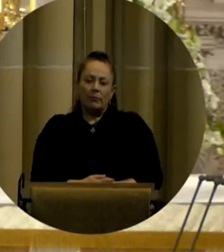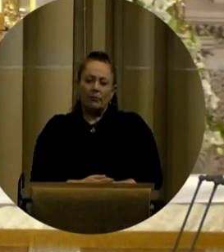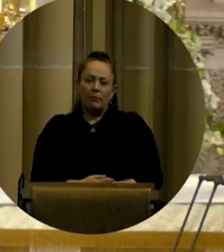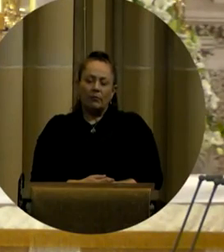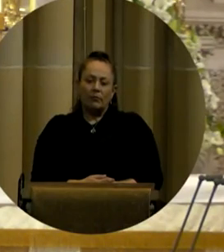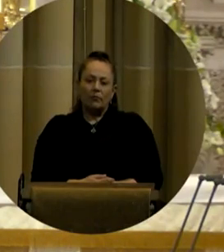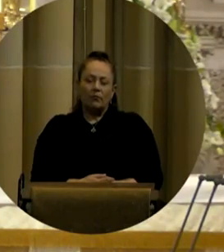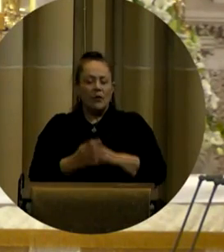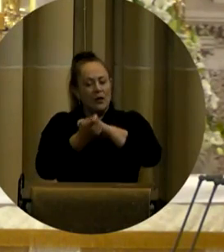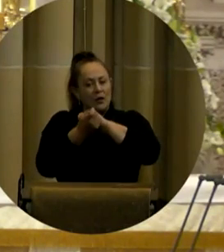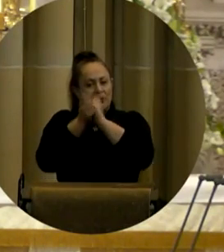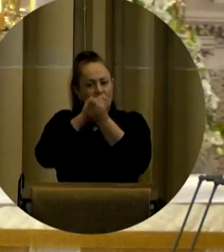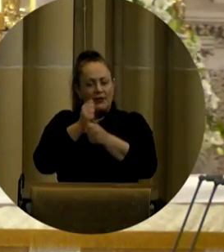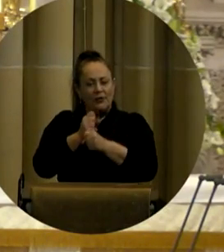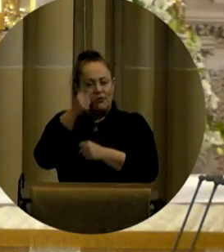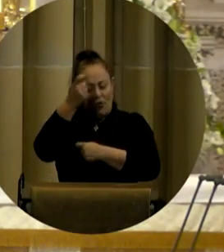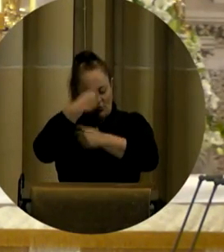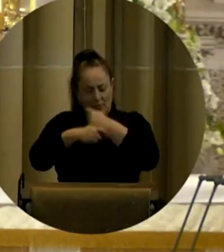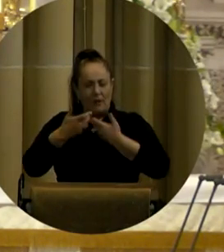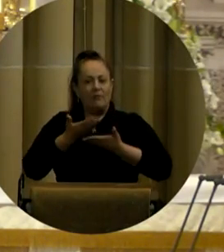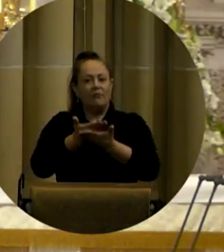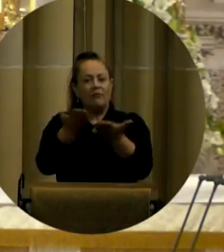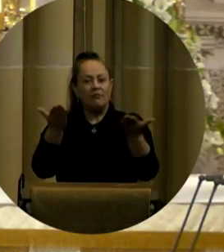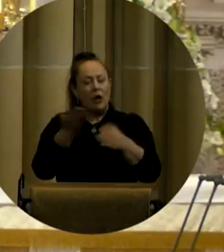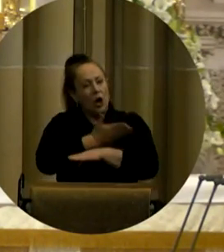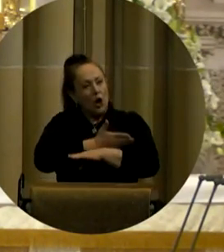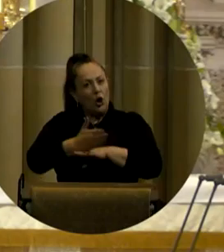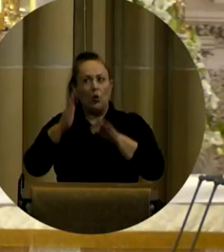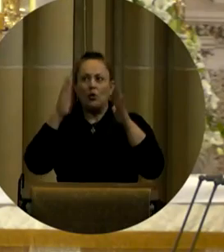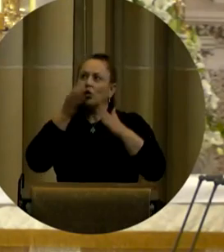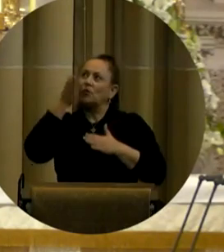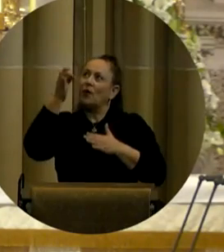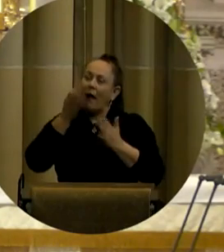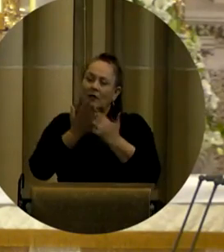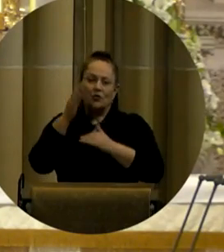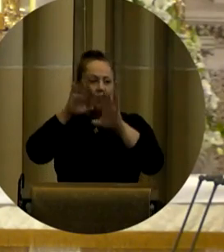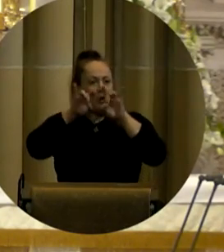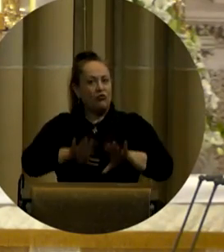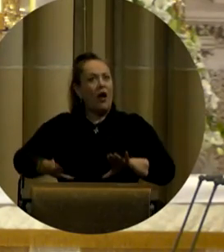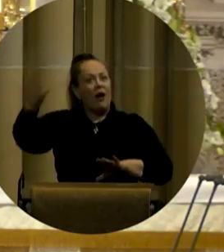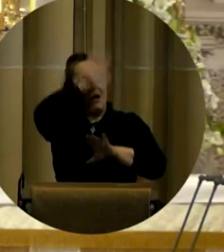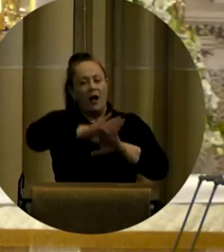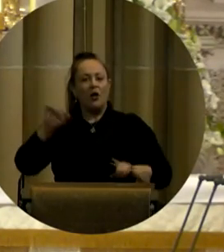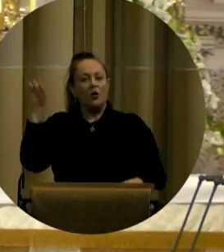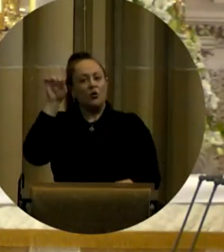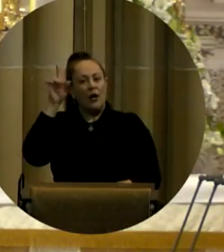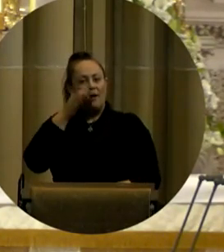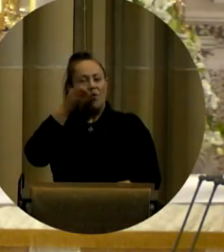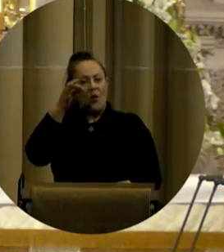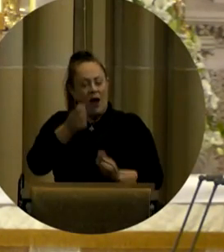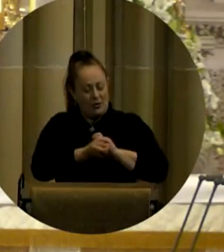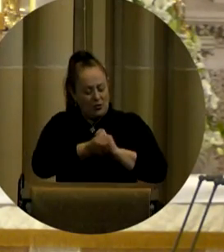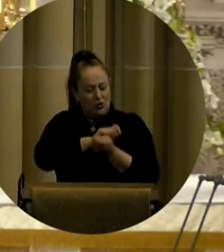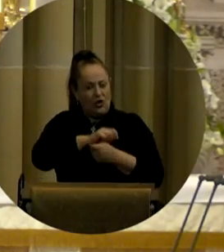transforming God and King. Renew your church in Australia today. Convert our